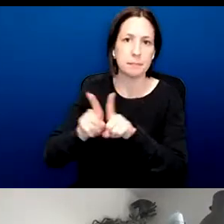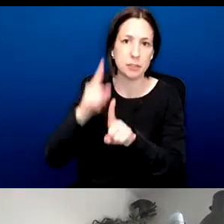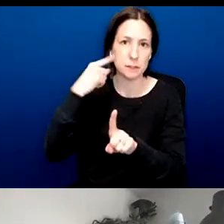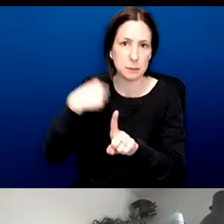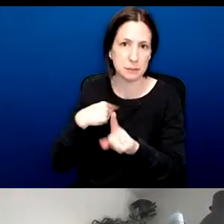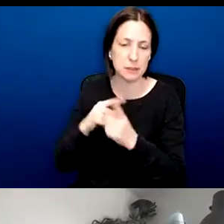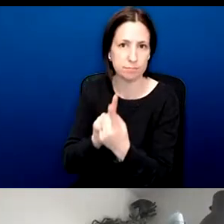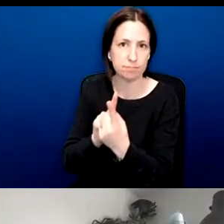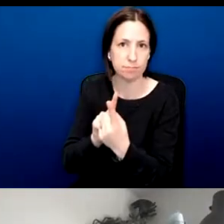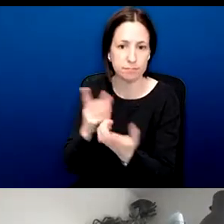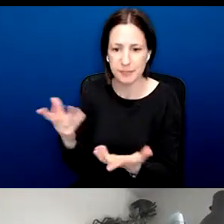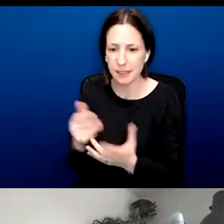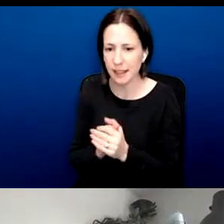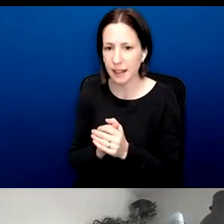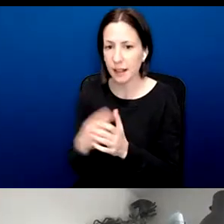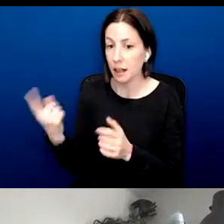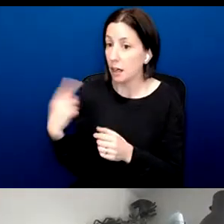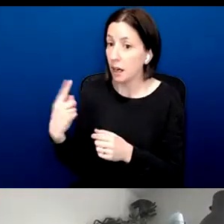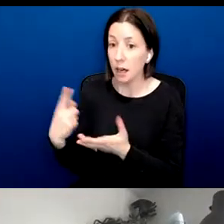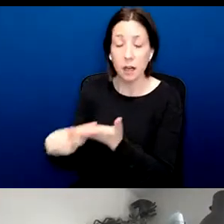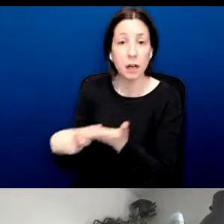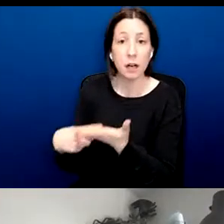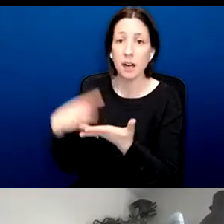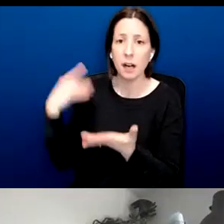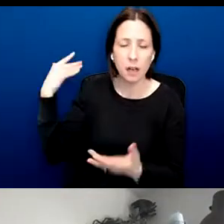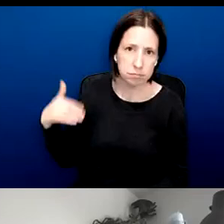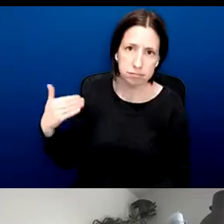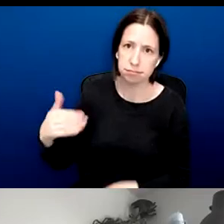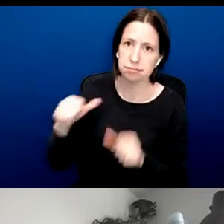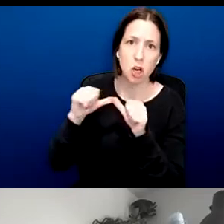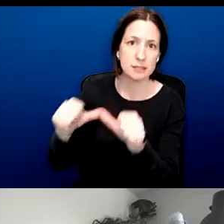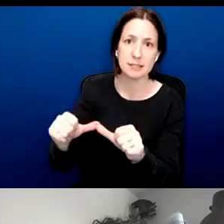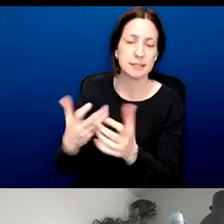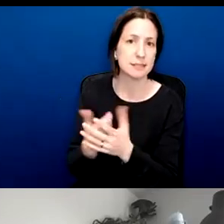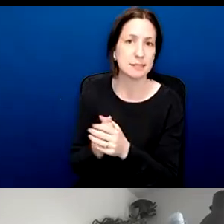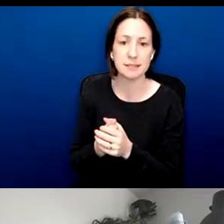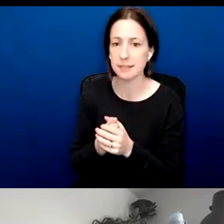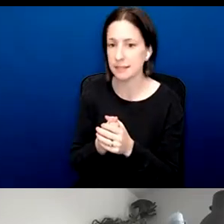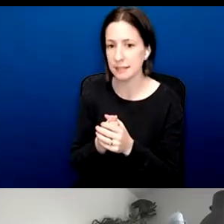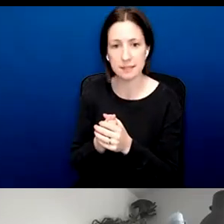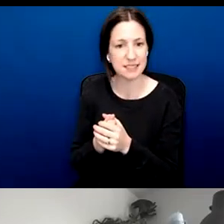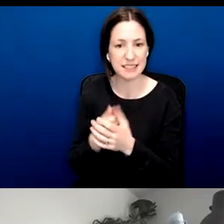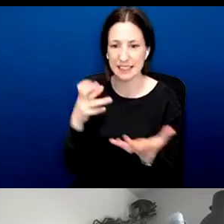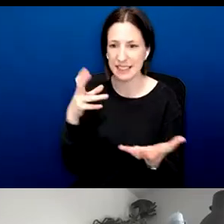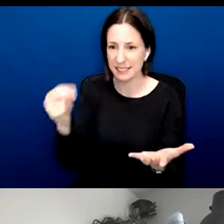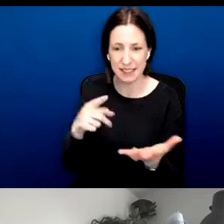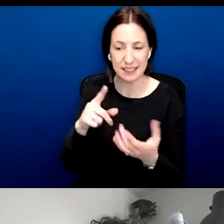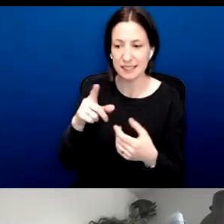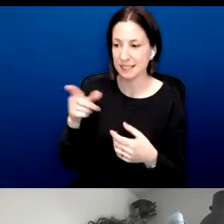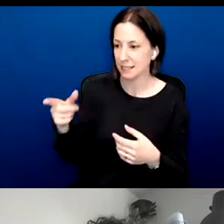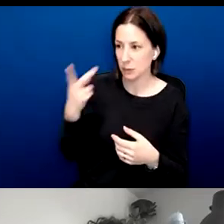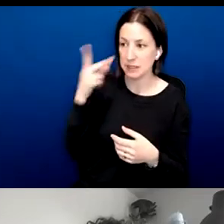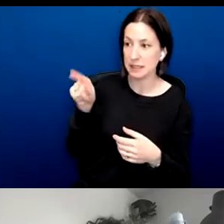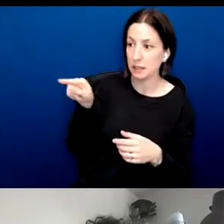are constant. I've seen that we both, you know, even in our personal social media use, when we see that the other person